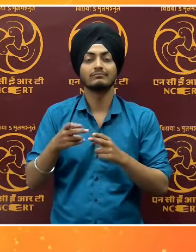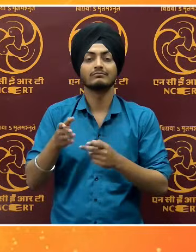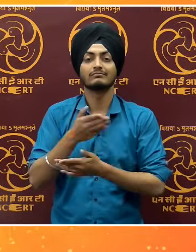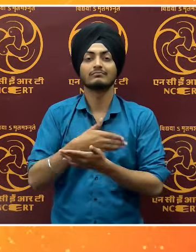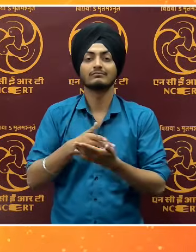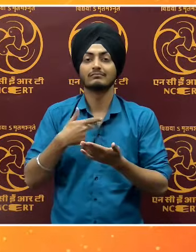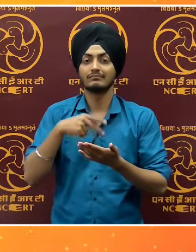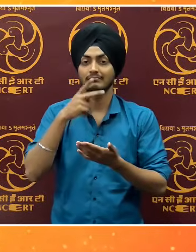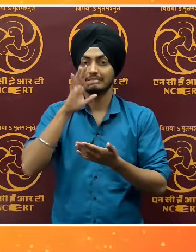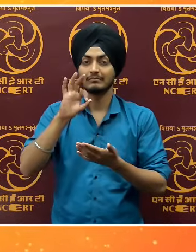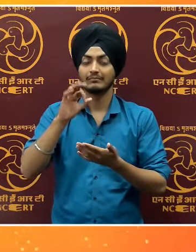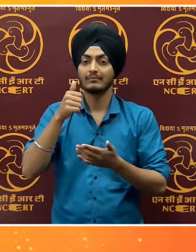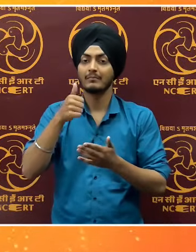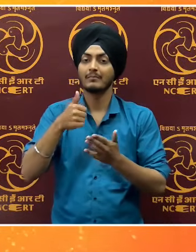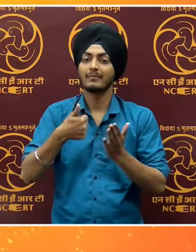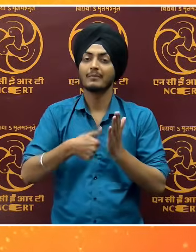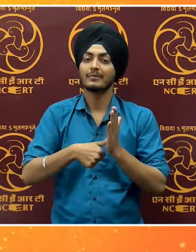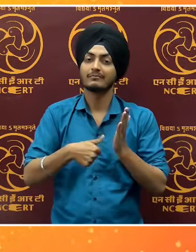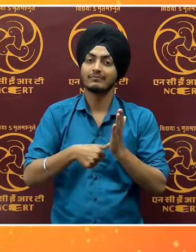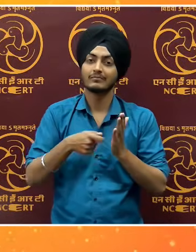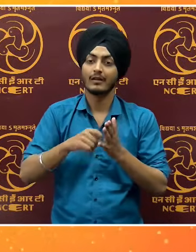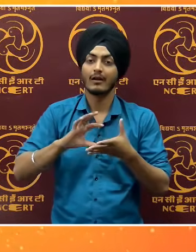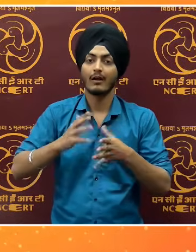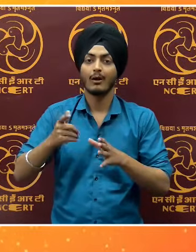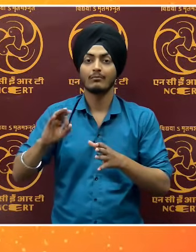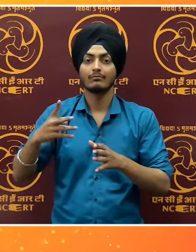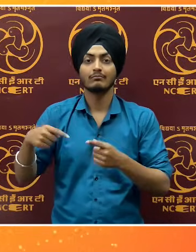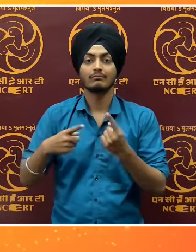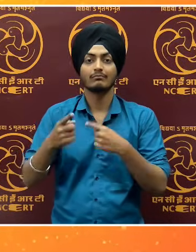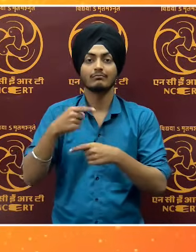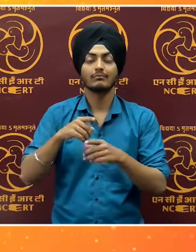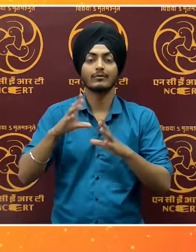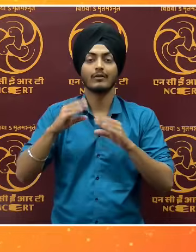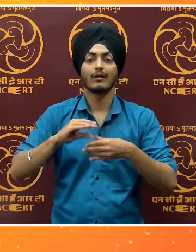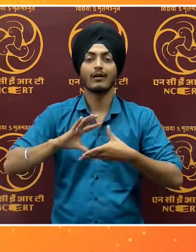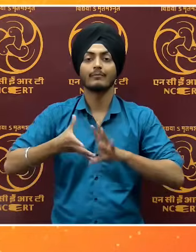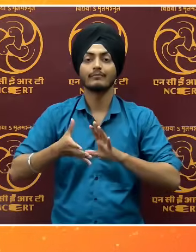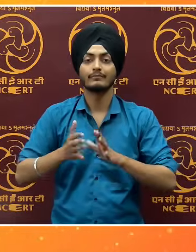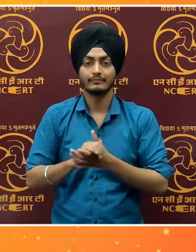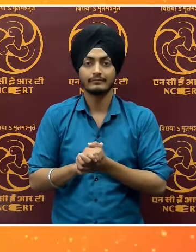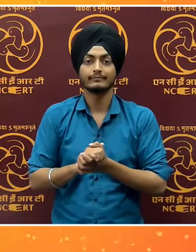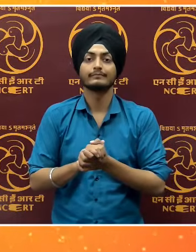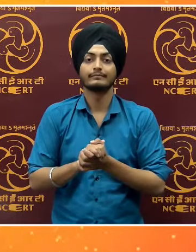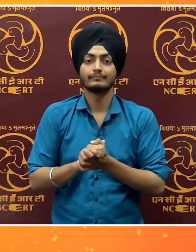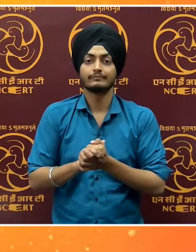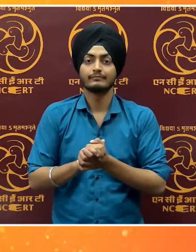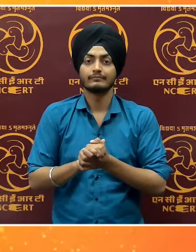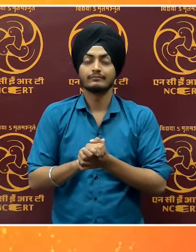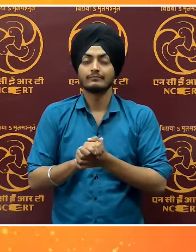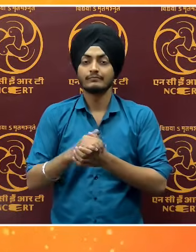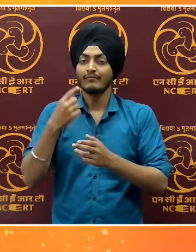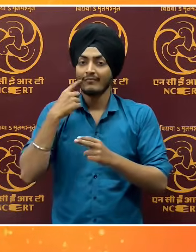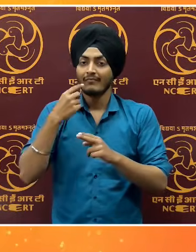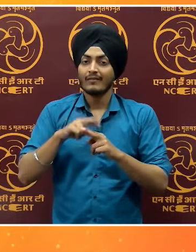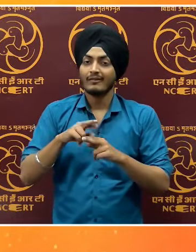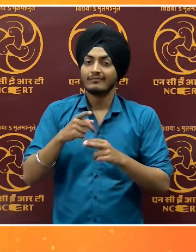switch is gone, the circuit will be off. But in the case of